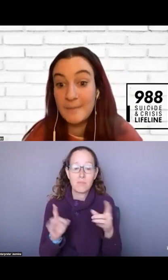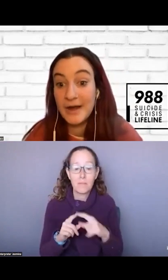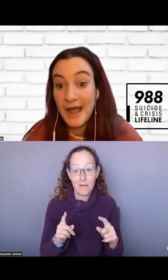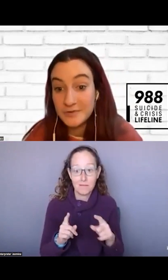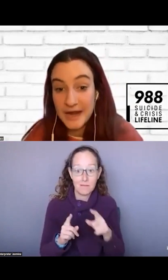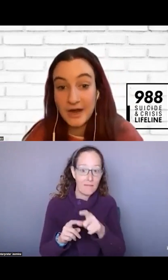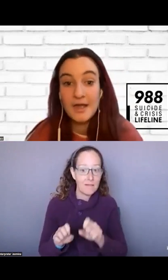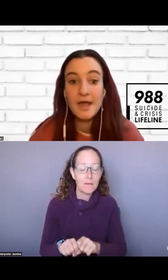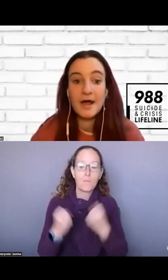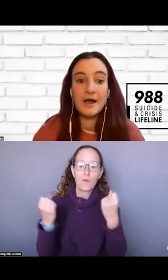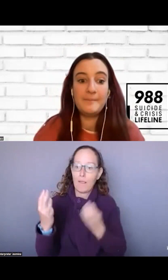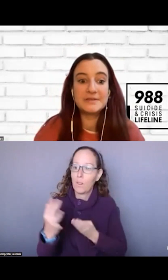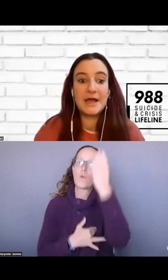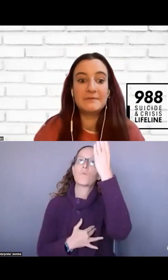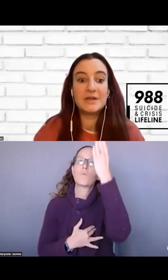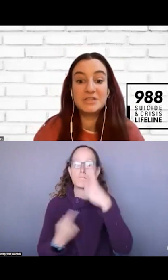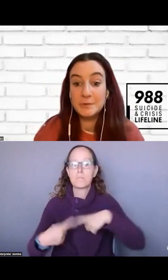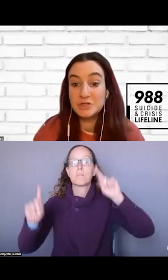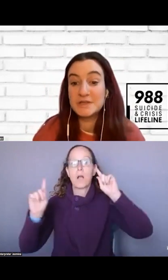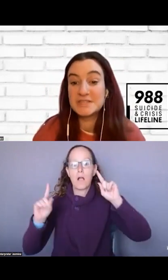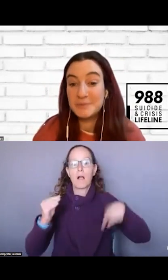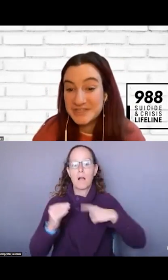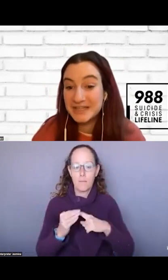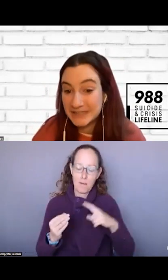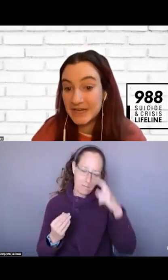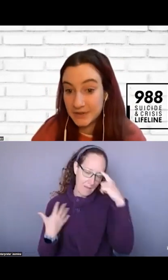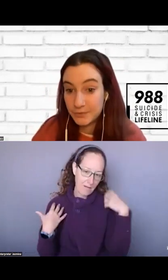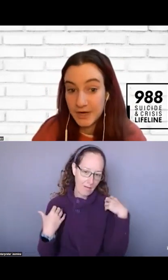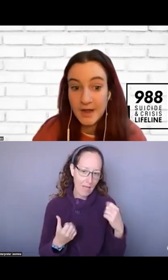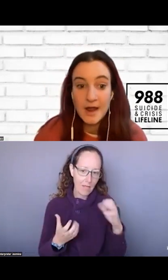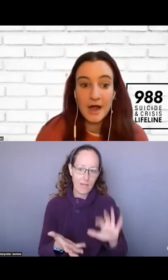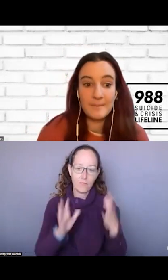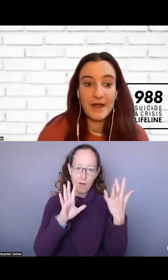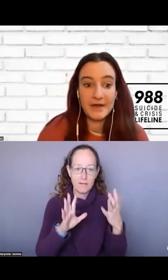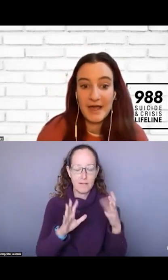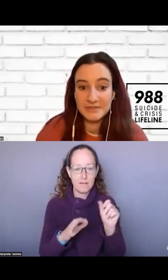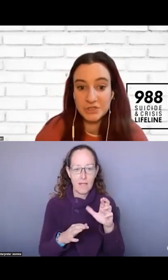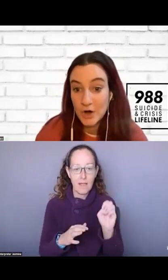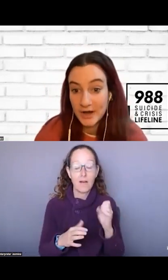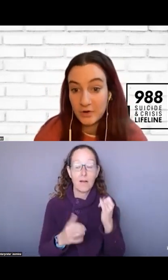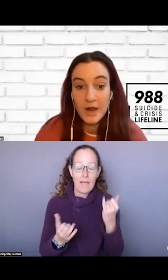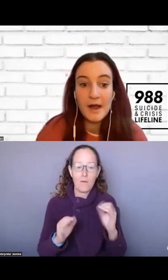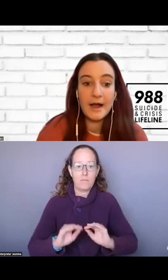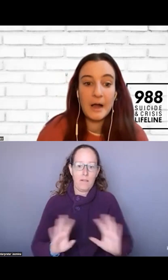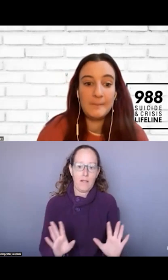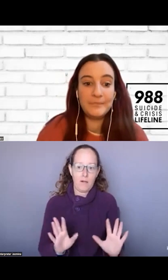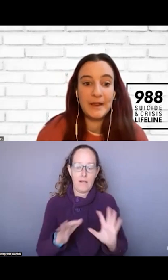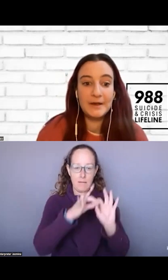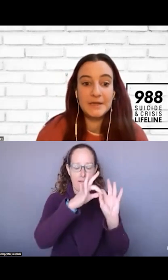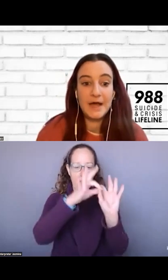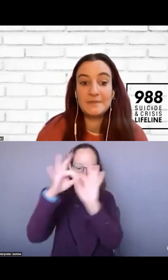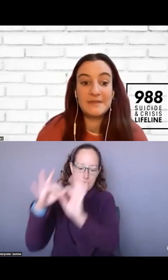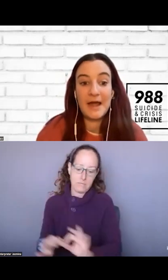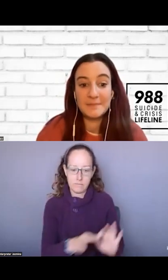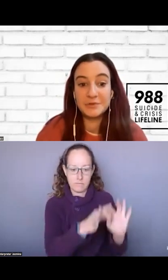and unhoused care, is kind of continuing to explicitly link the three kind of as this triangle.